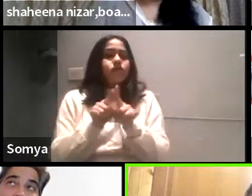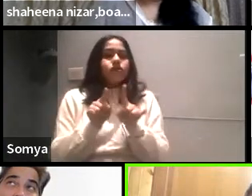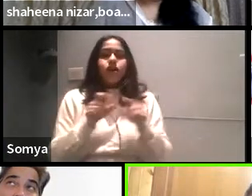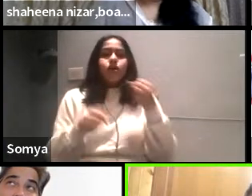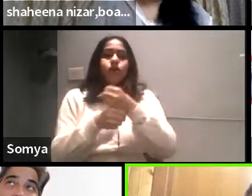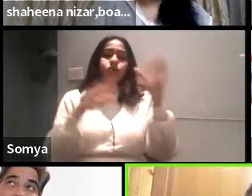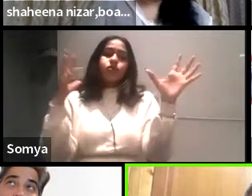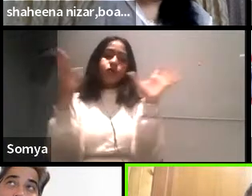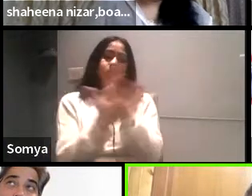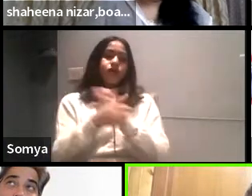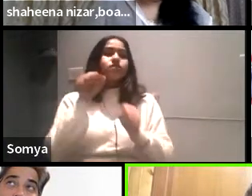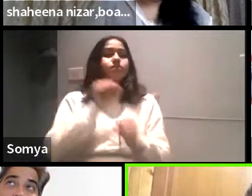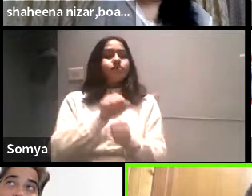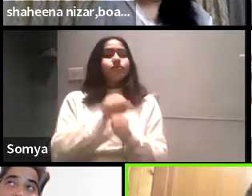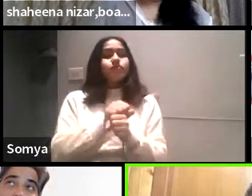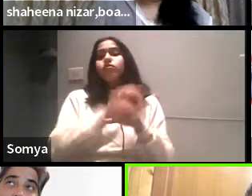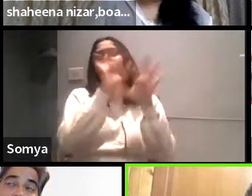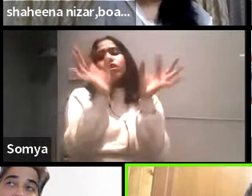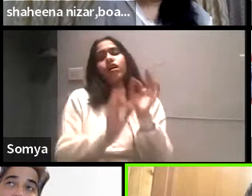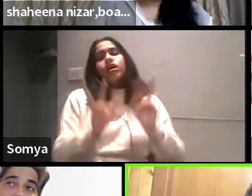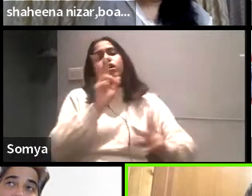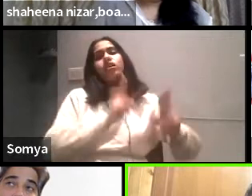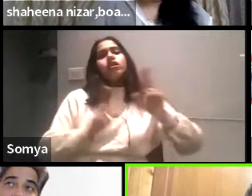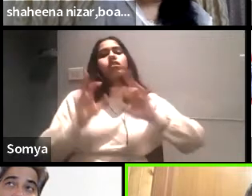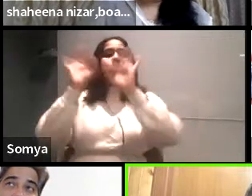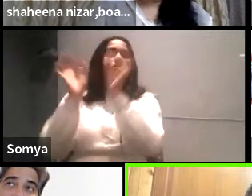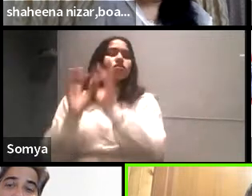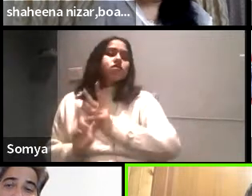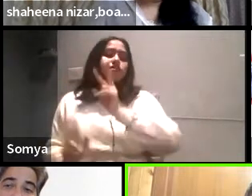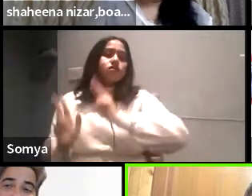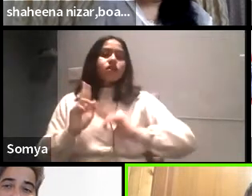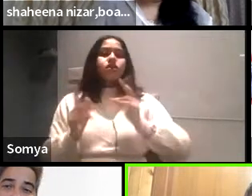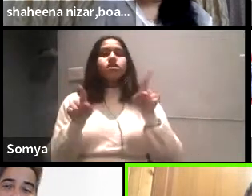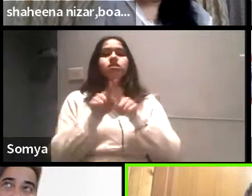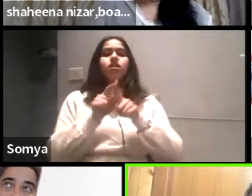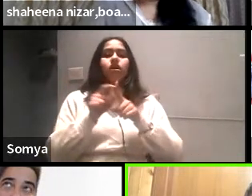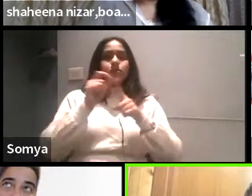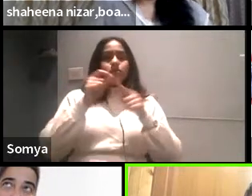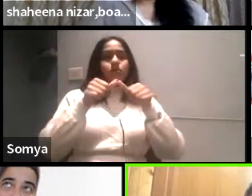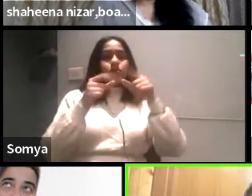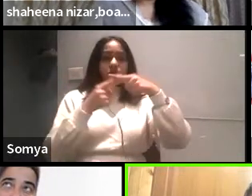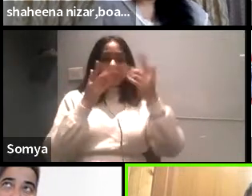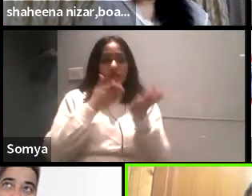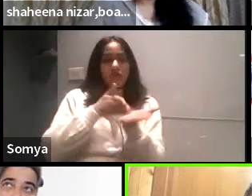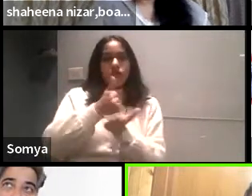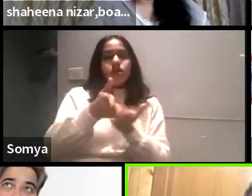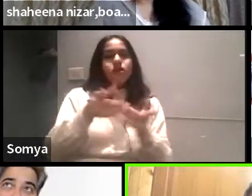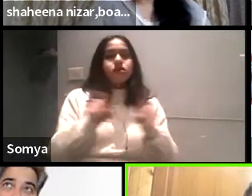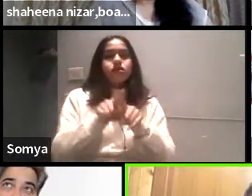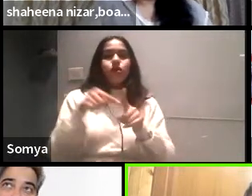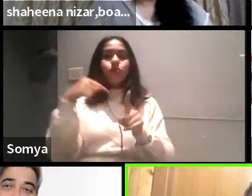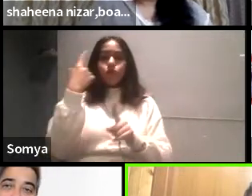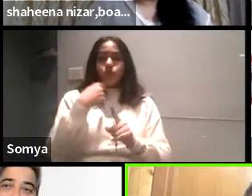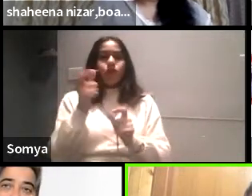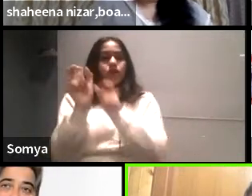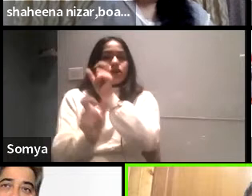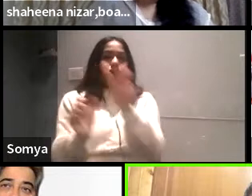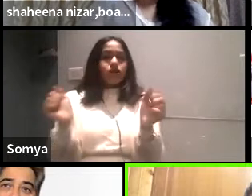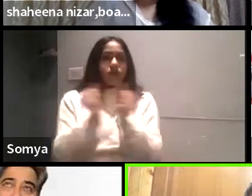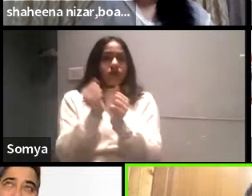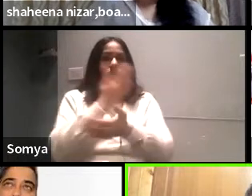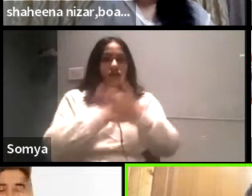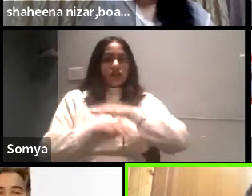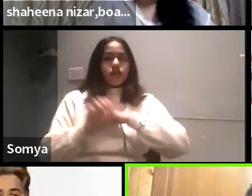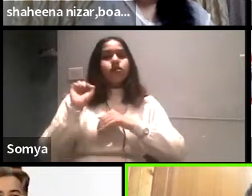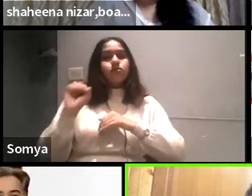global work on designing digital employment pathway for persons with disability. Revati ji holds master's